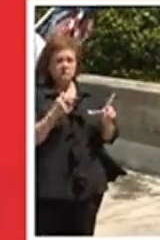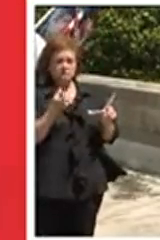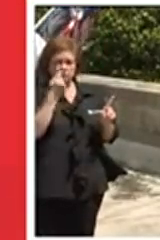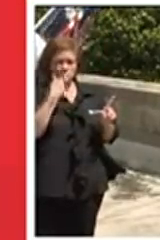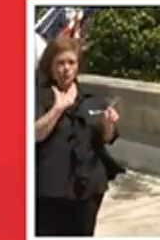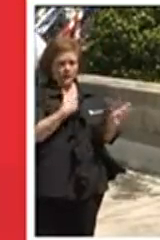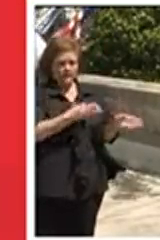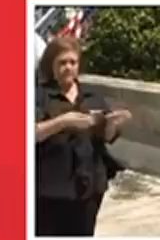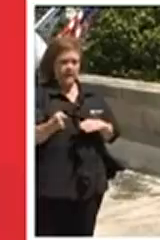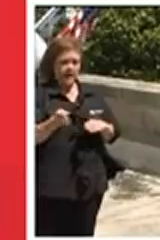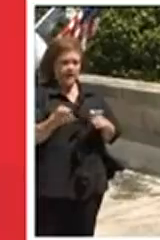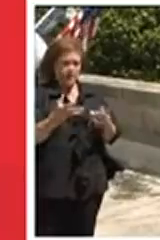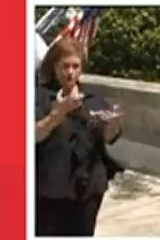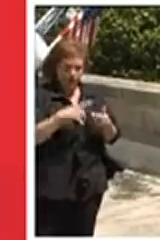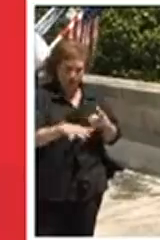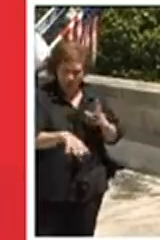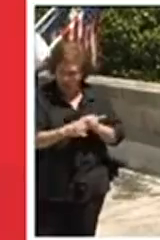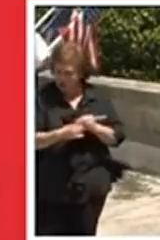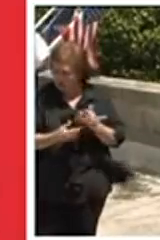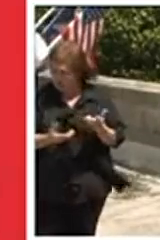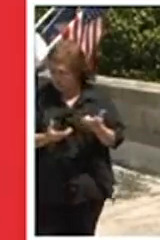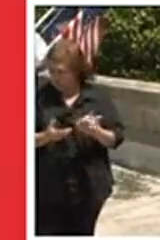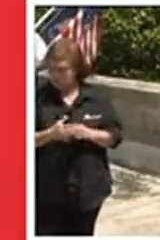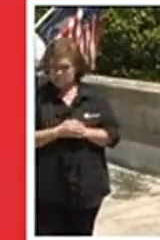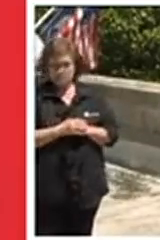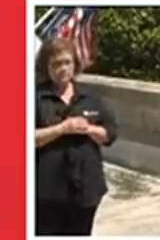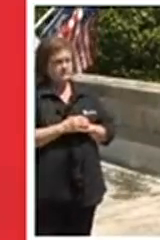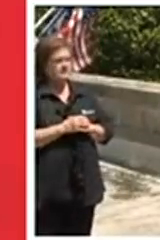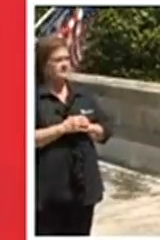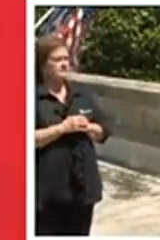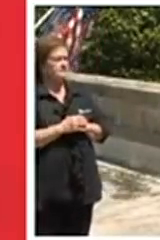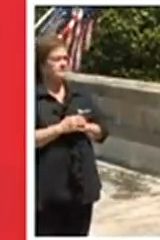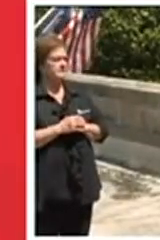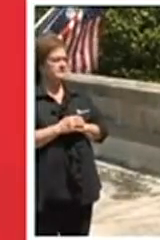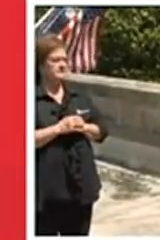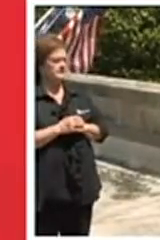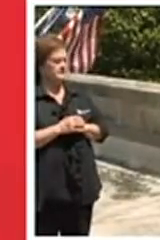prepared. Anything you want to add on this, Colin?